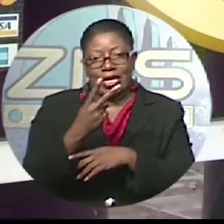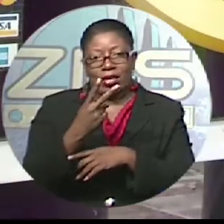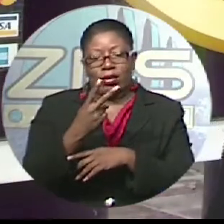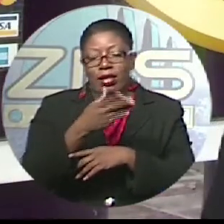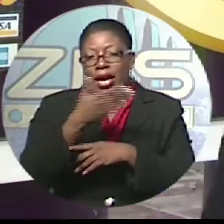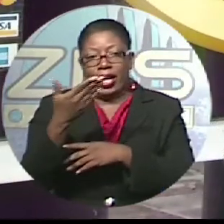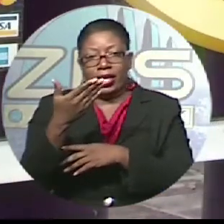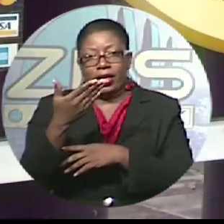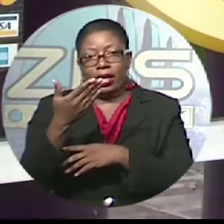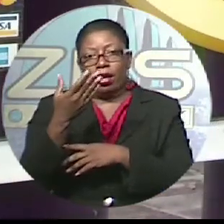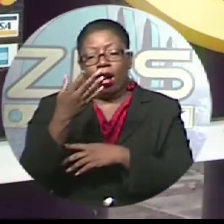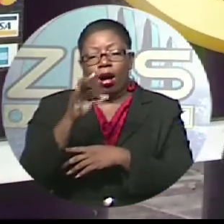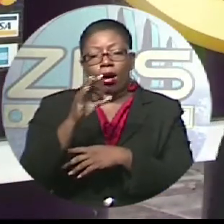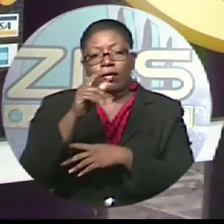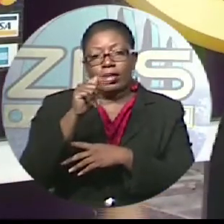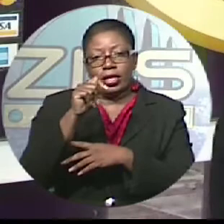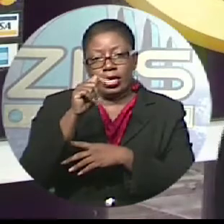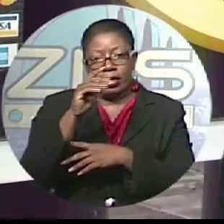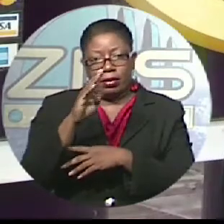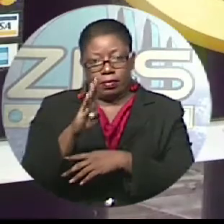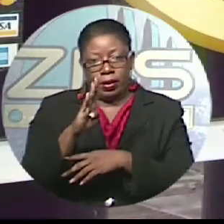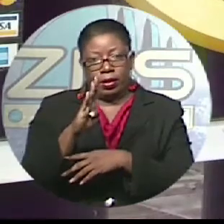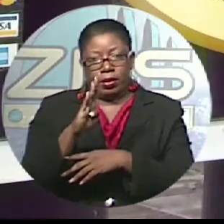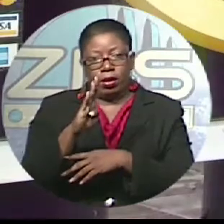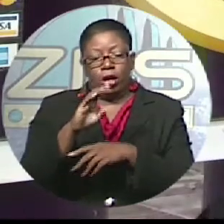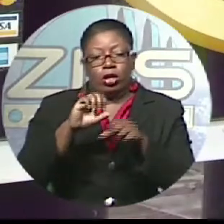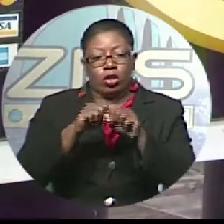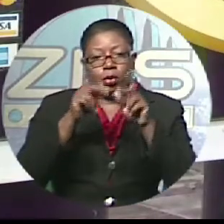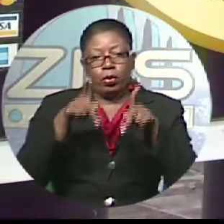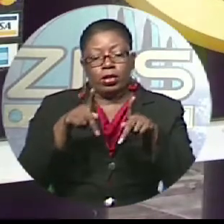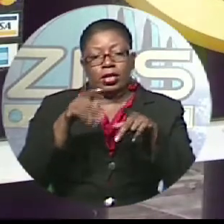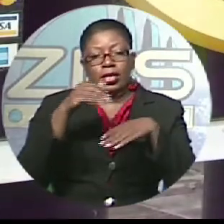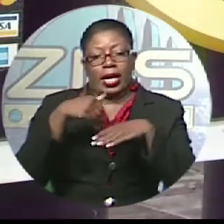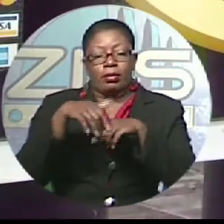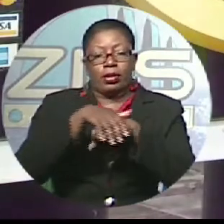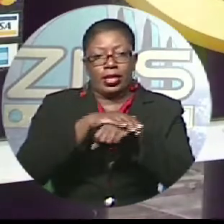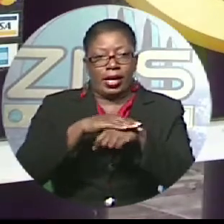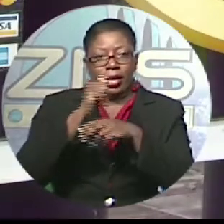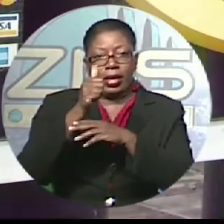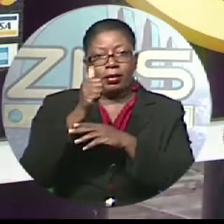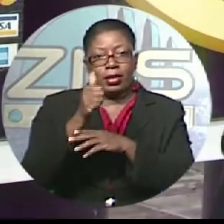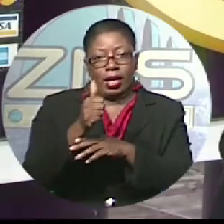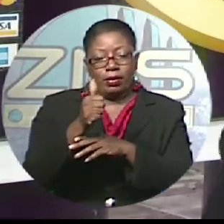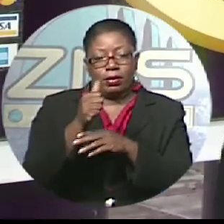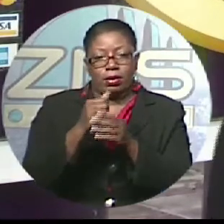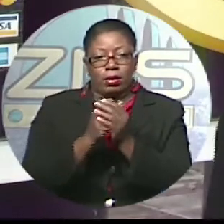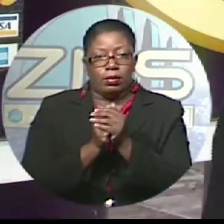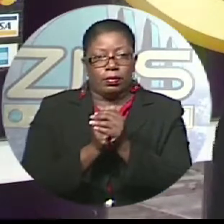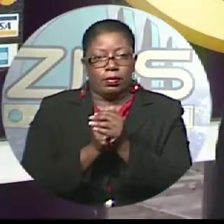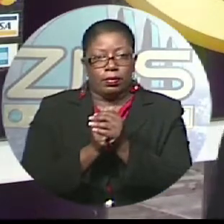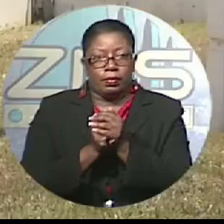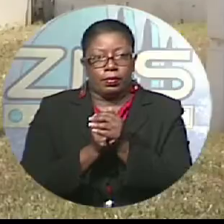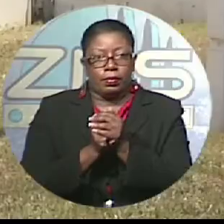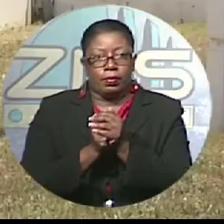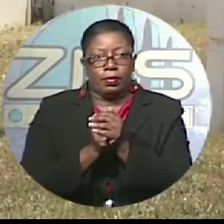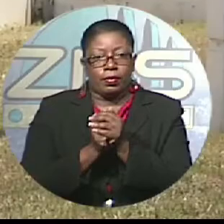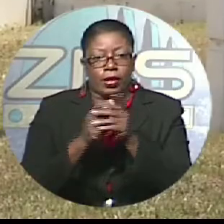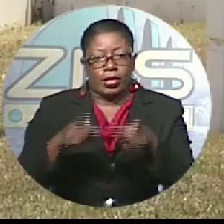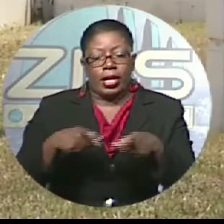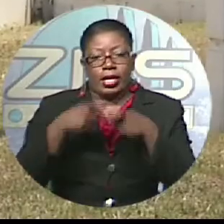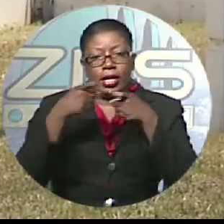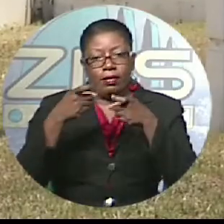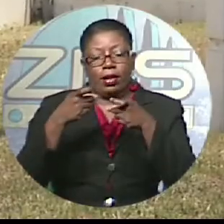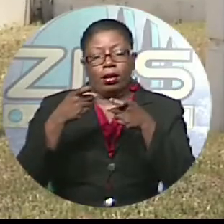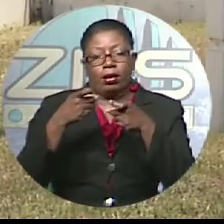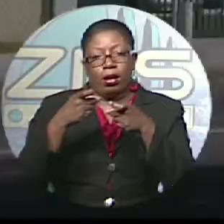on prophylaxis to protect them from going from exposed into actual cases of tuberculosis. Now, according to Dr. Brennan, given the nature